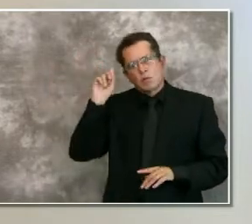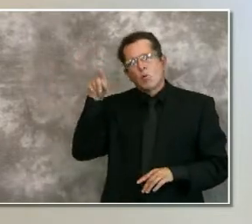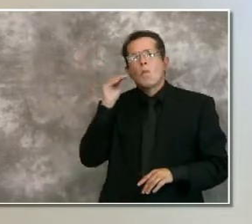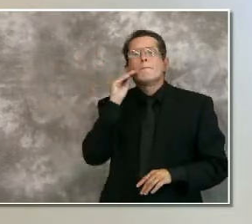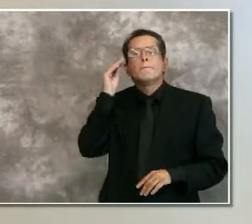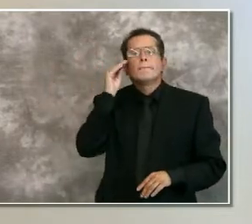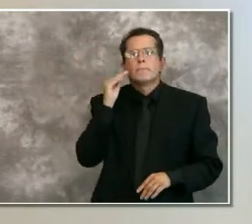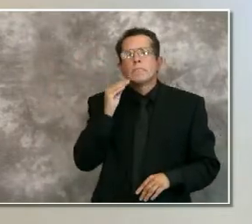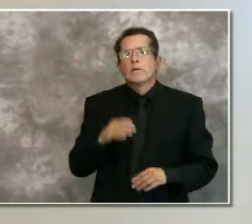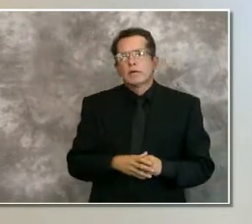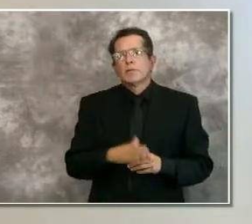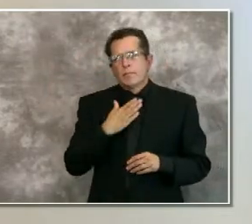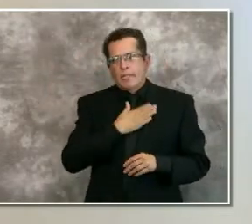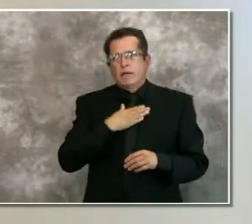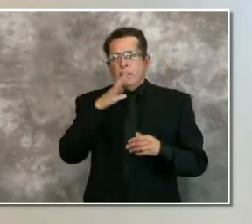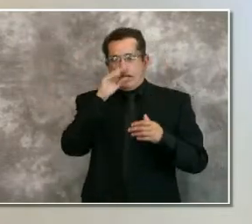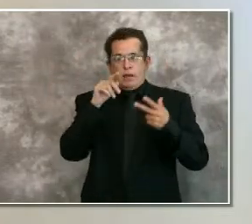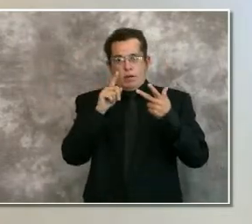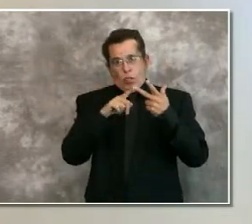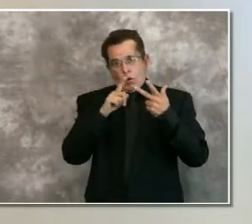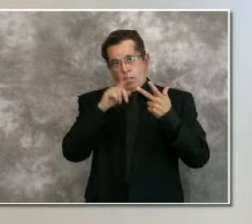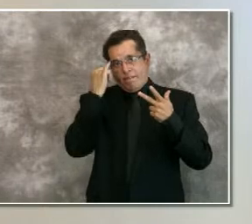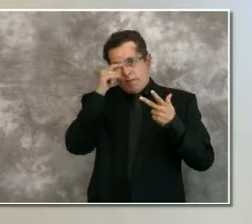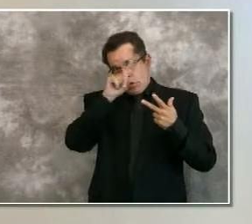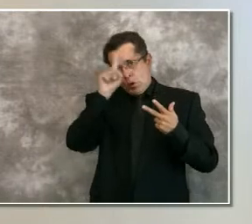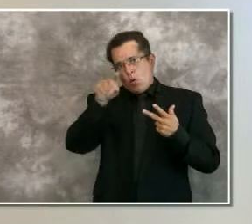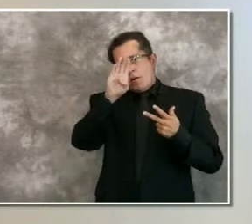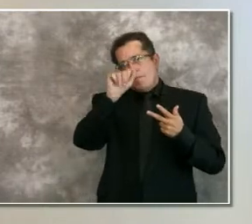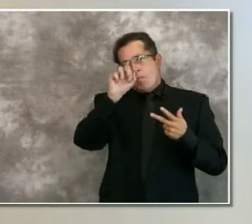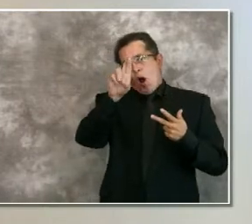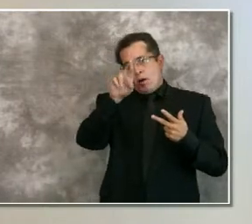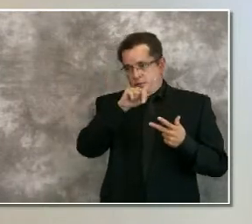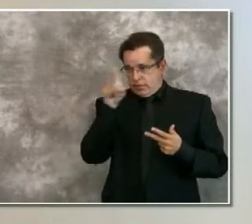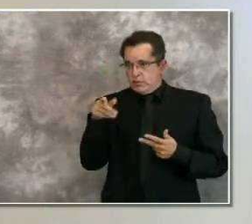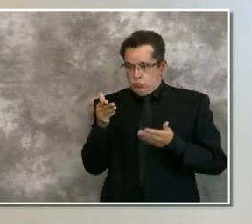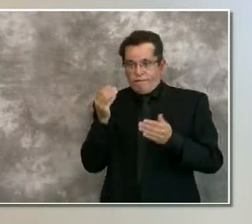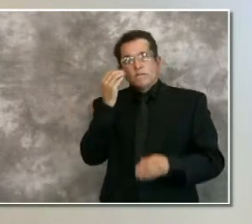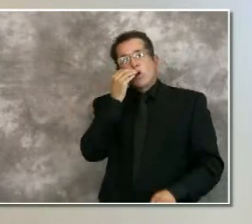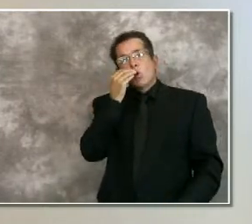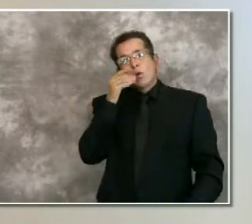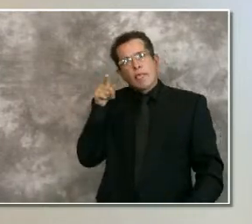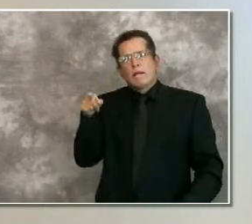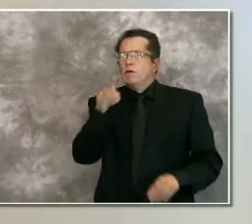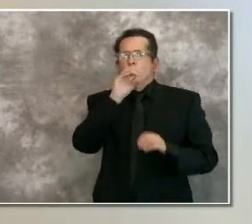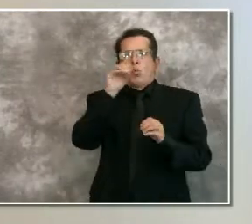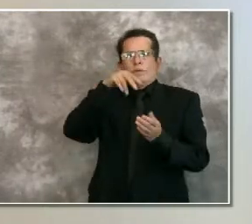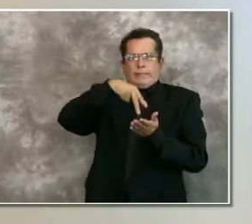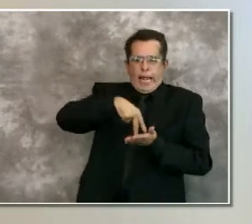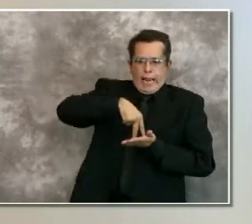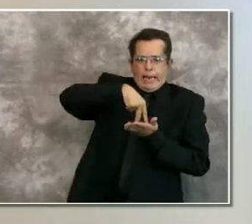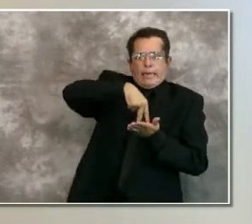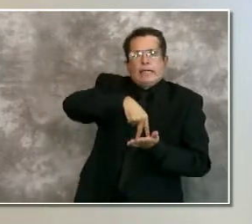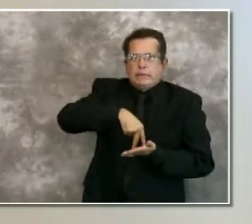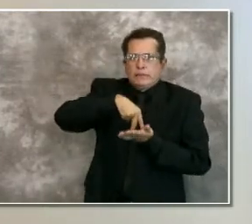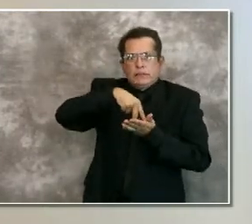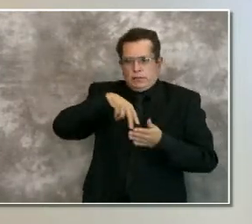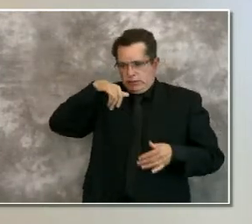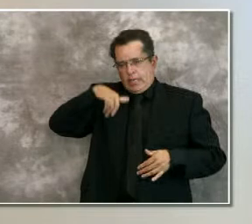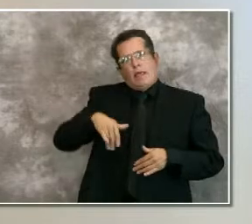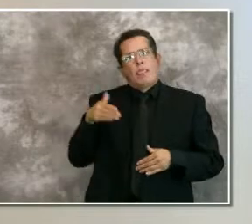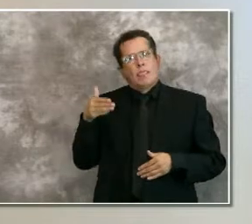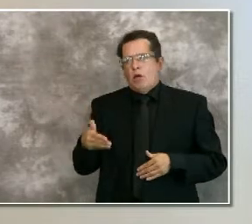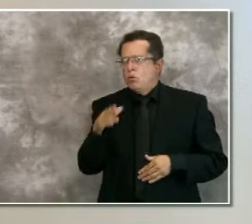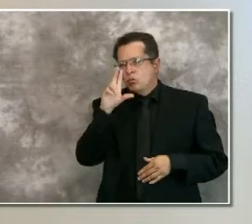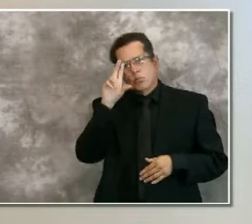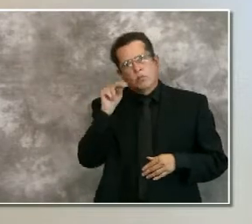way. Third, if you do go to a bar, brewery, or winery that does serve food, there is no standing. This is consistent with our